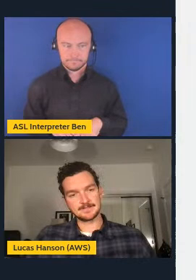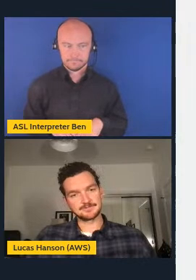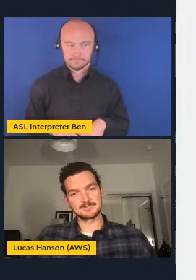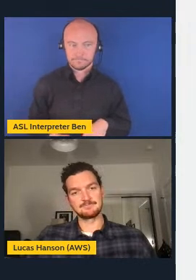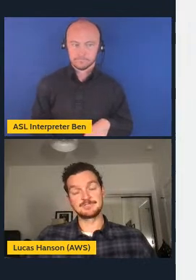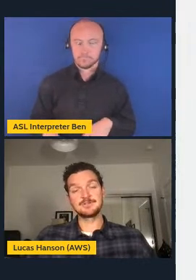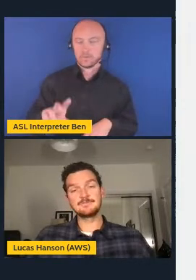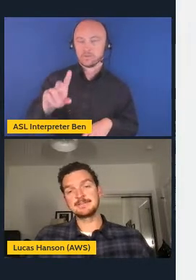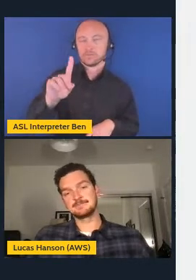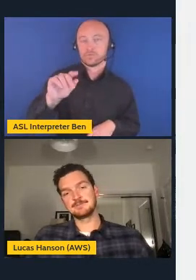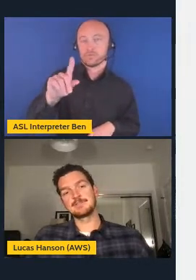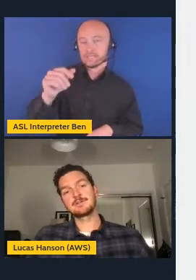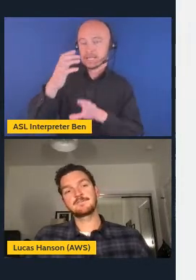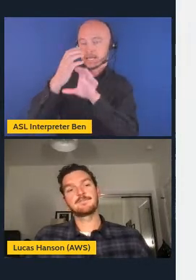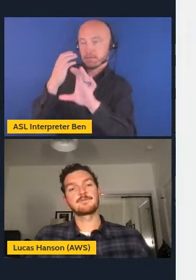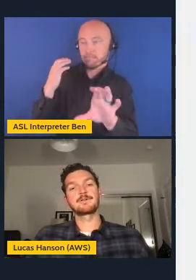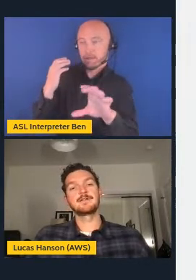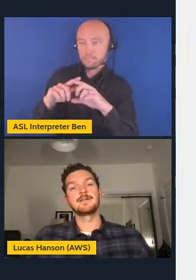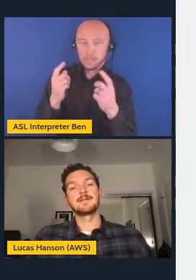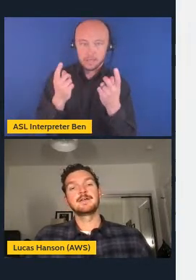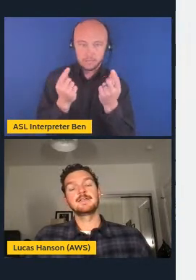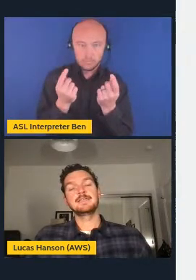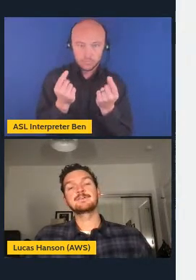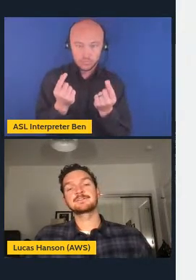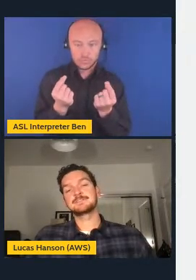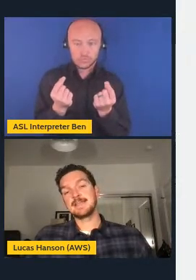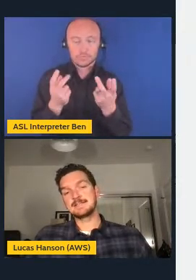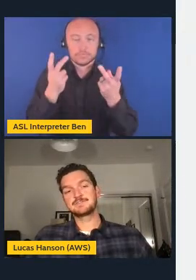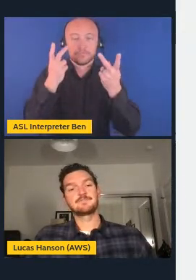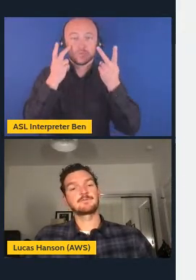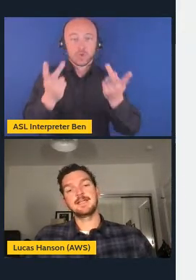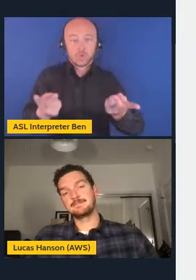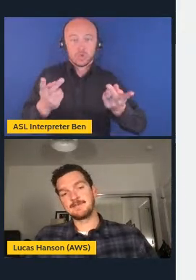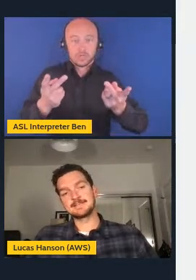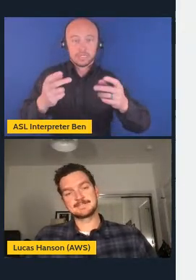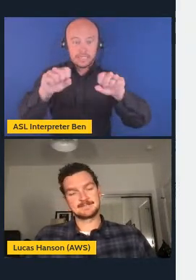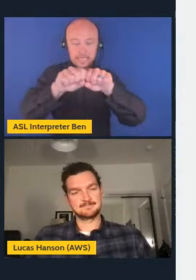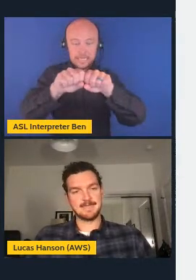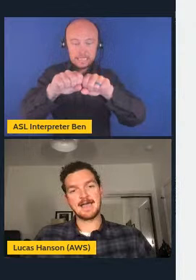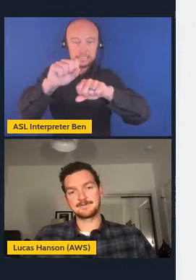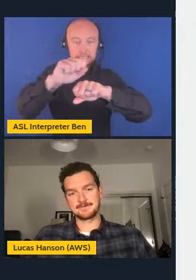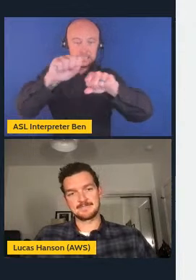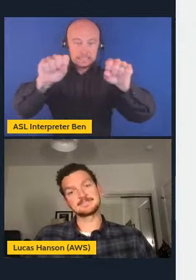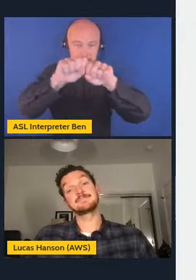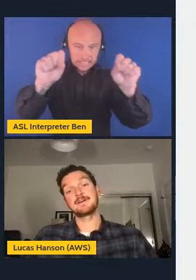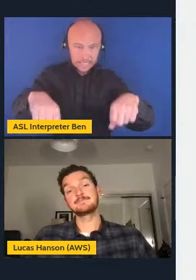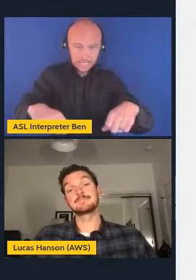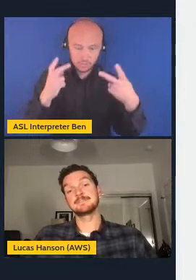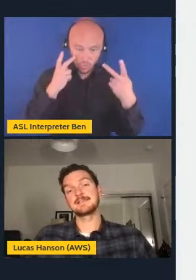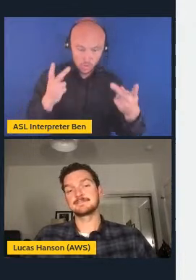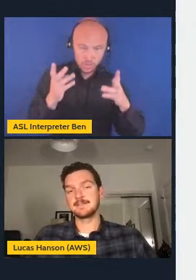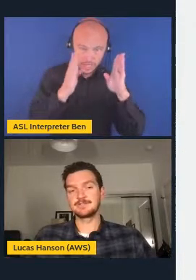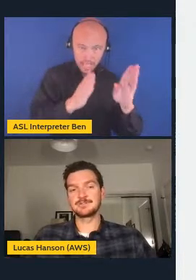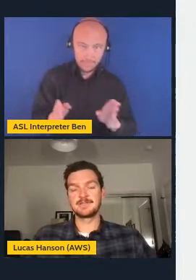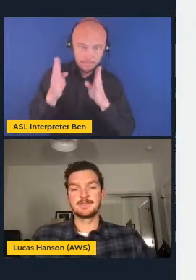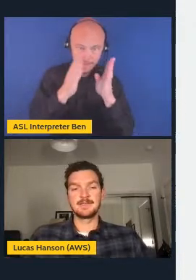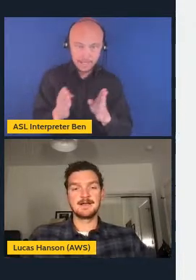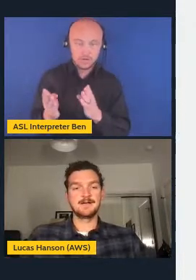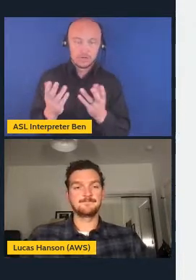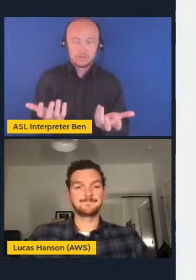pipeline construct would do is it would look for in our stage for an event pattern that's defined within that